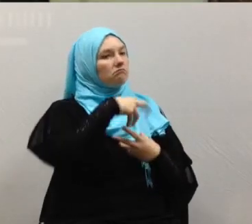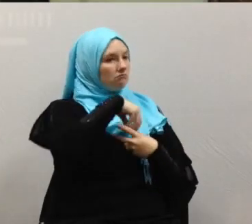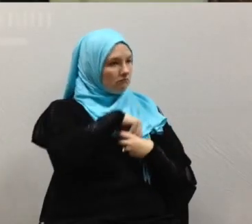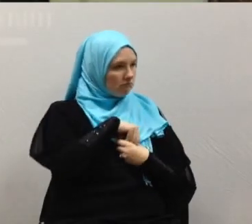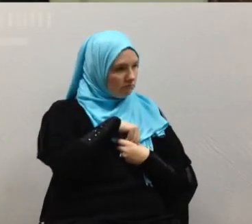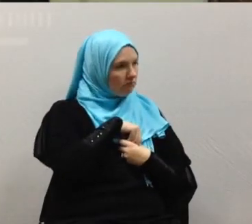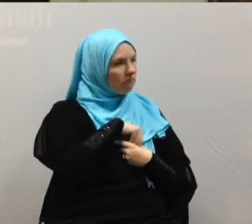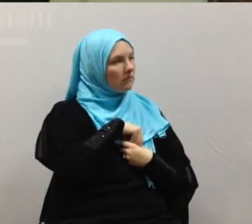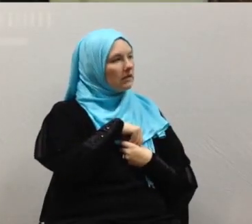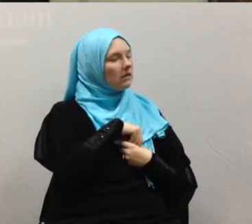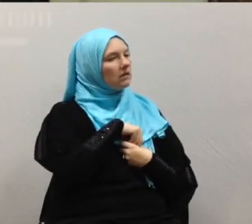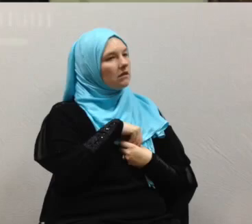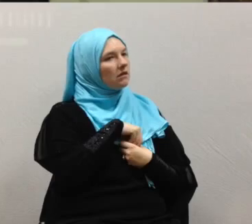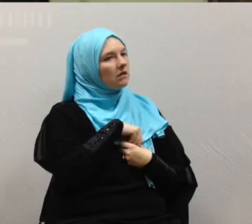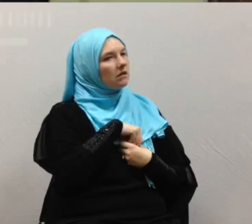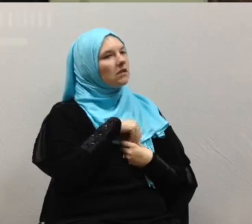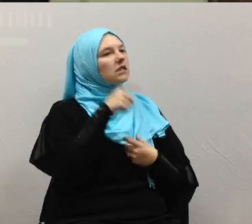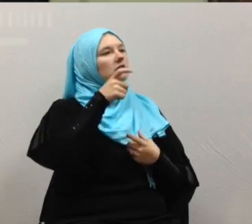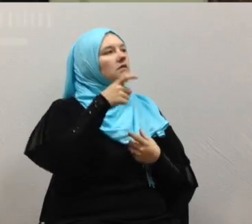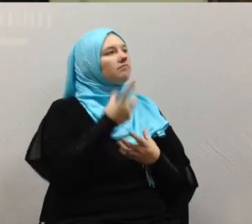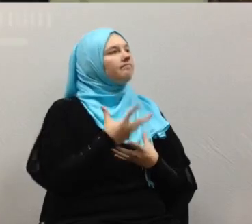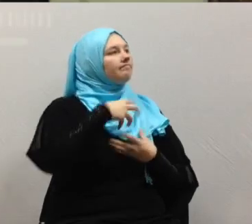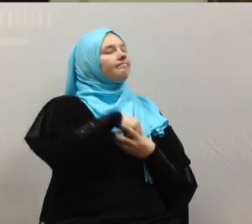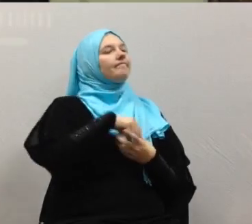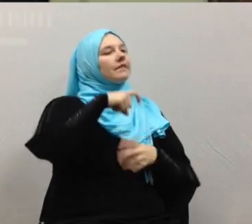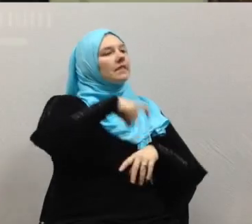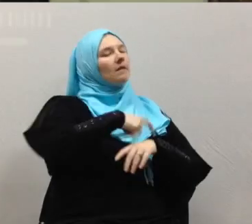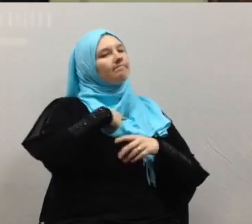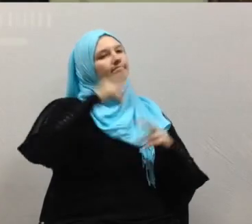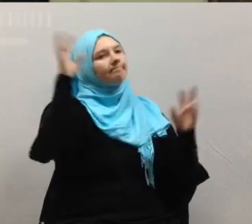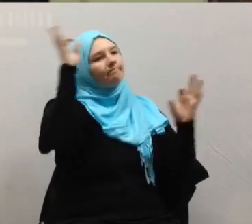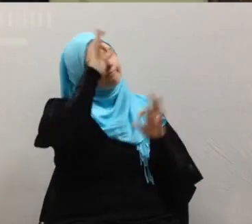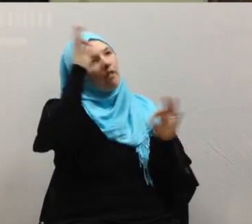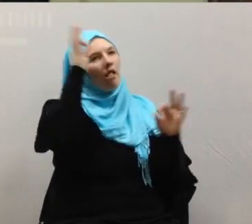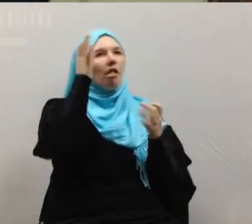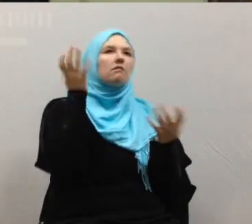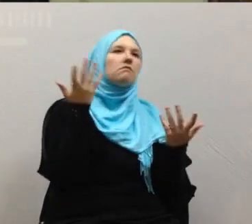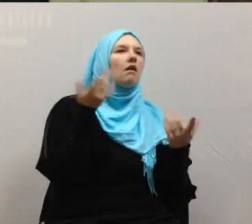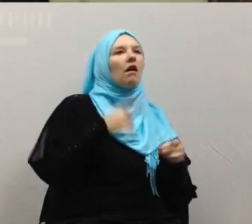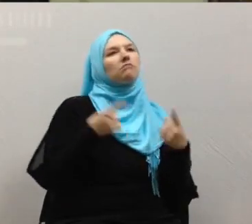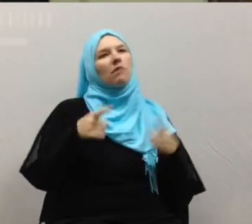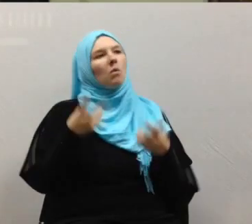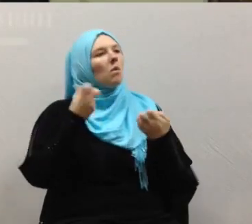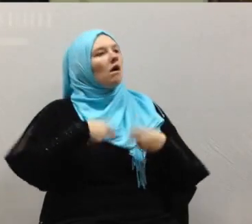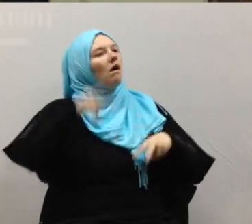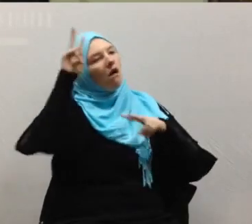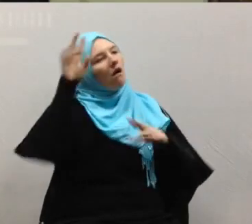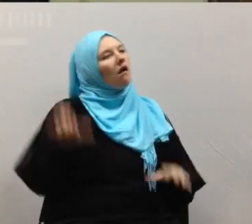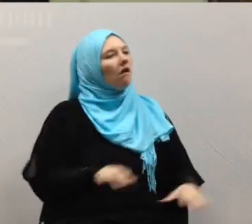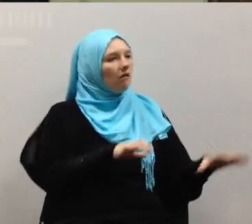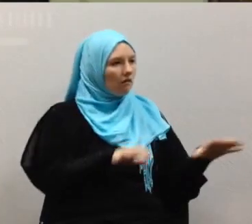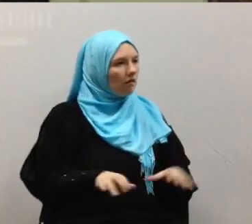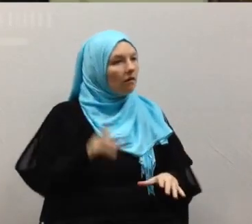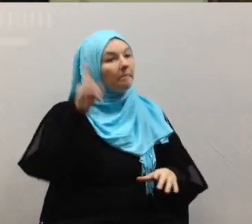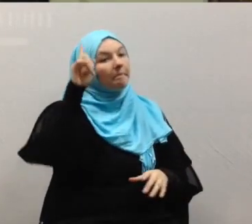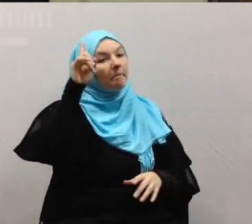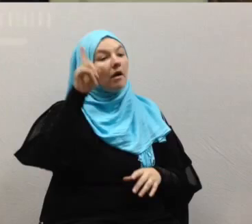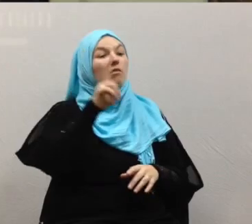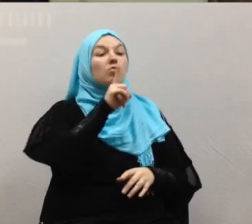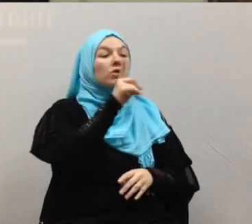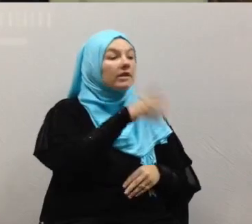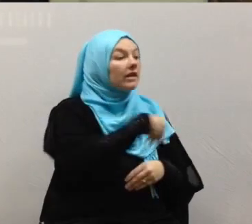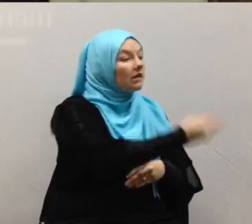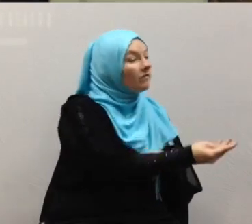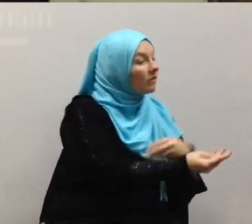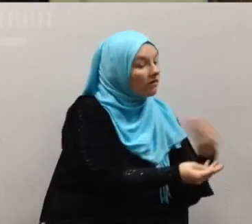but Allah sent down His tranquility upon His messenger and upon the believers and imposed upon them the word of righteousness, and